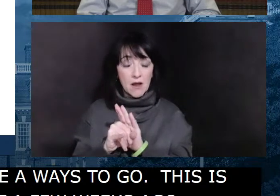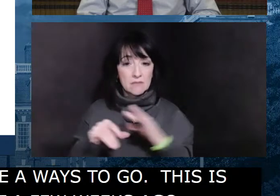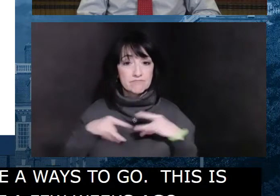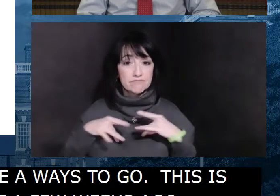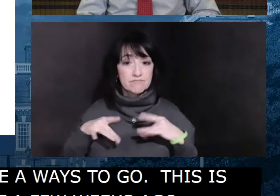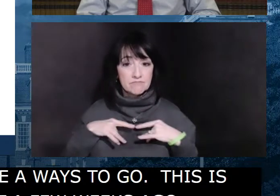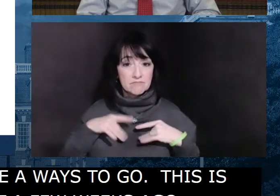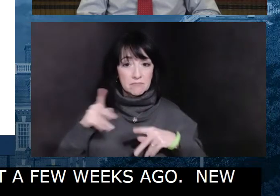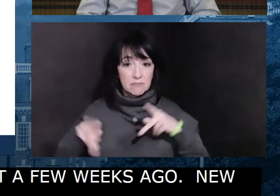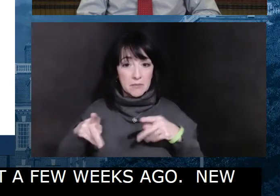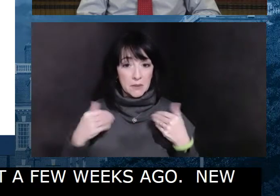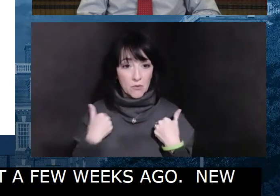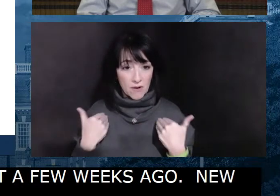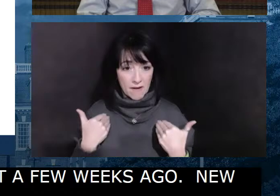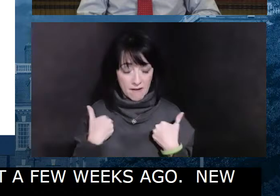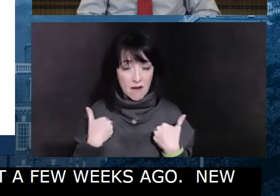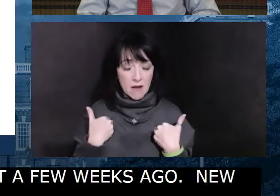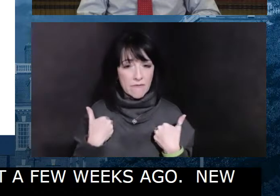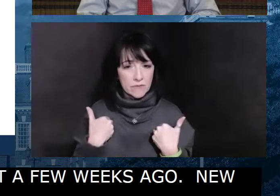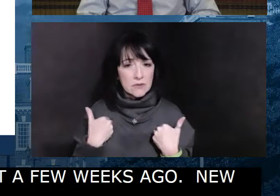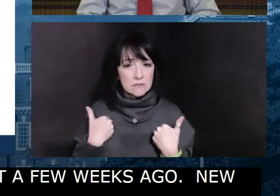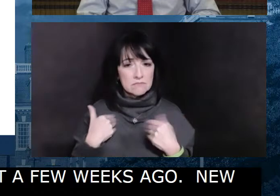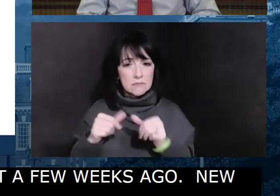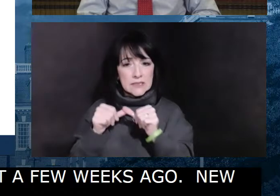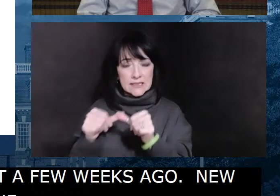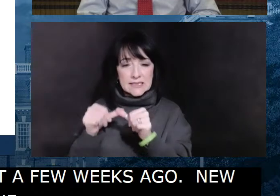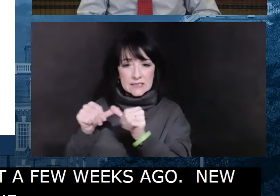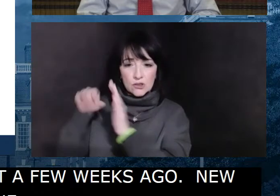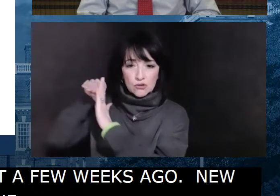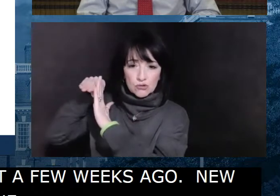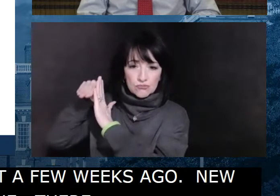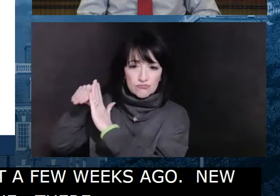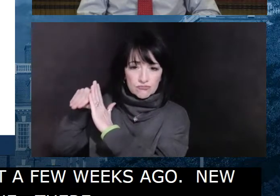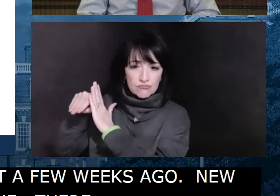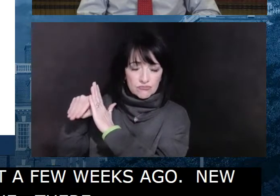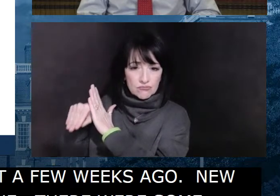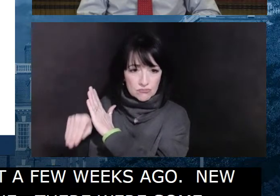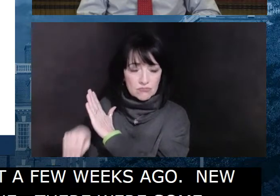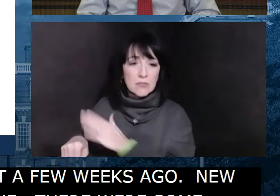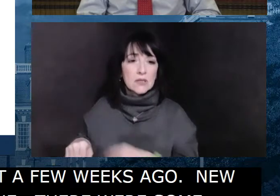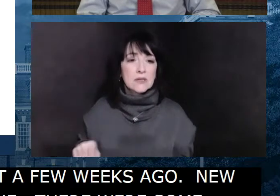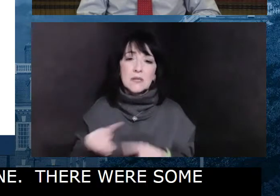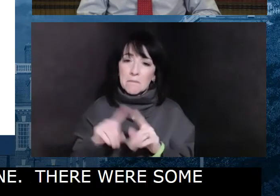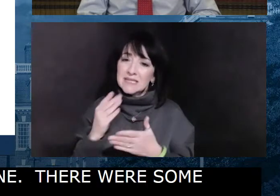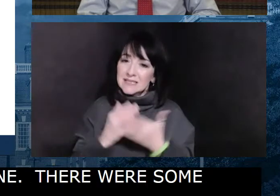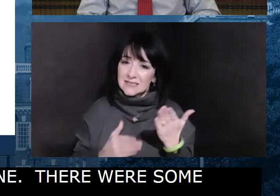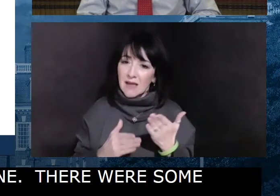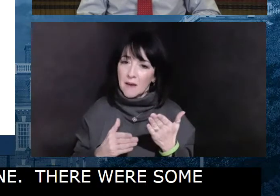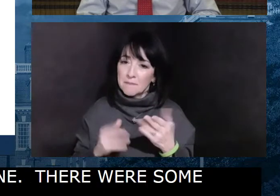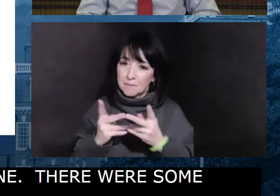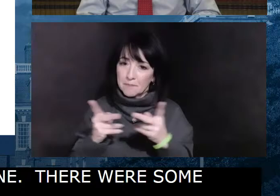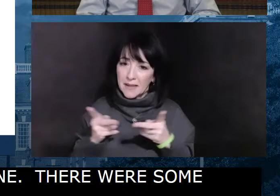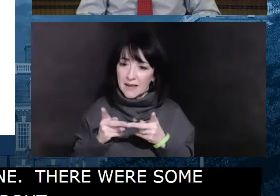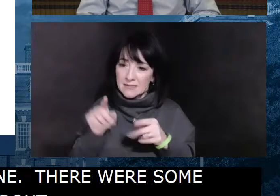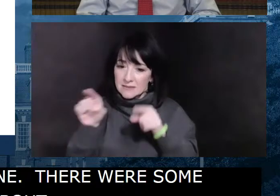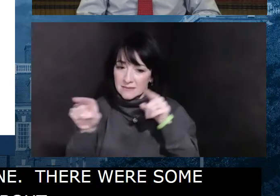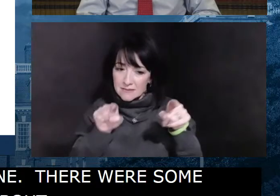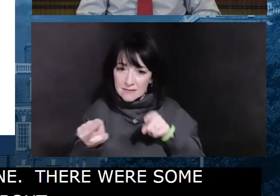are some hot spots that we're concerned about that Dr. Rattay will talk about. We're moving closer to that